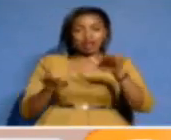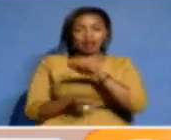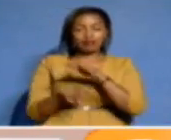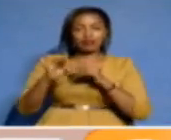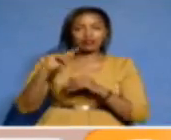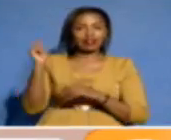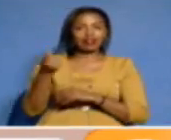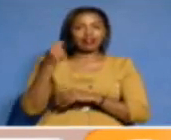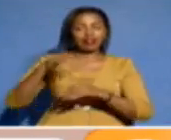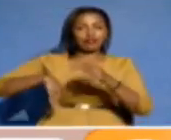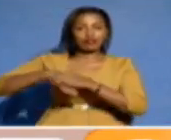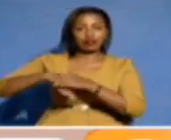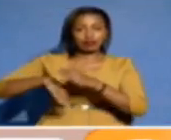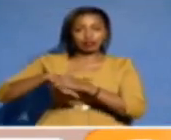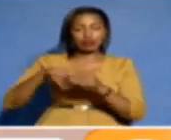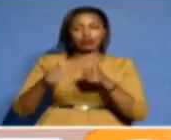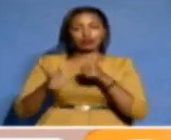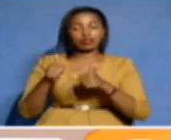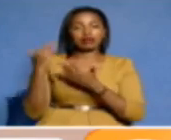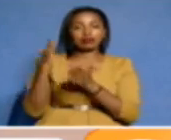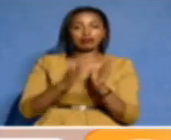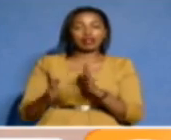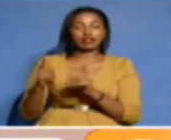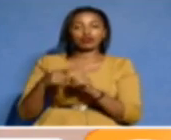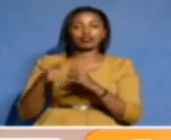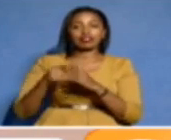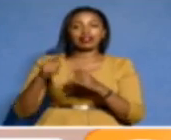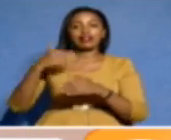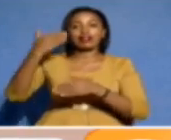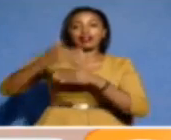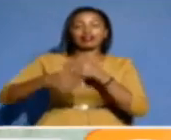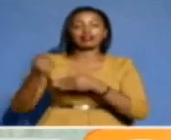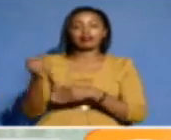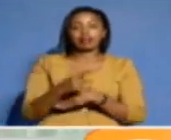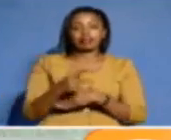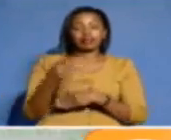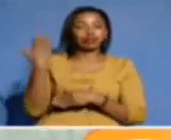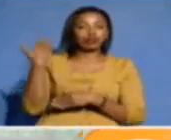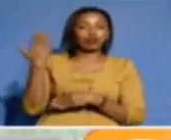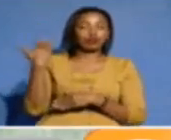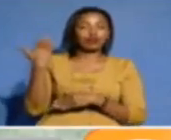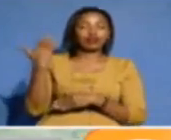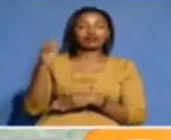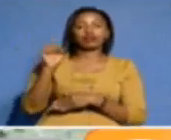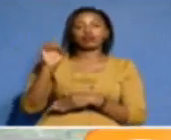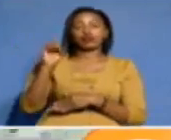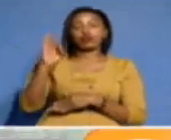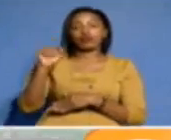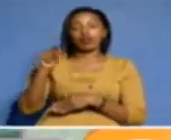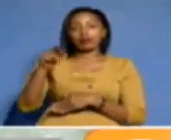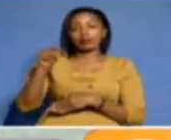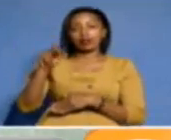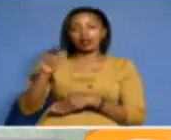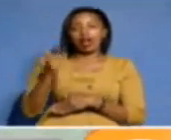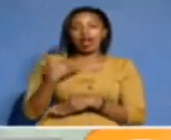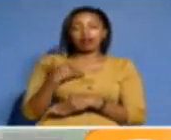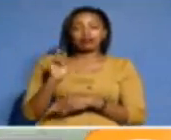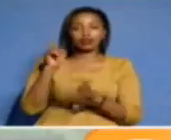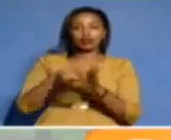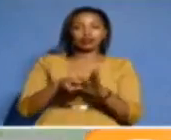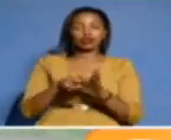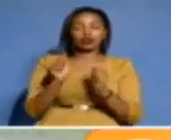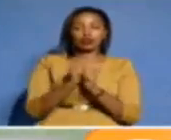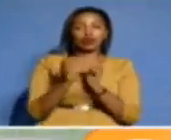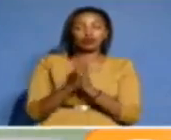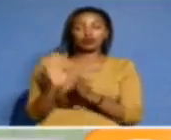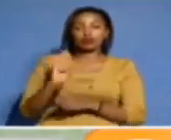off on the 8th of next month. Former Sofapaka FC midfielder Bernard Mangoli has also been roped in, along with Burundian